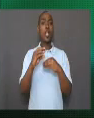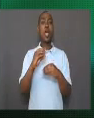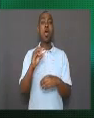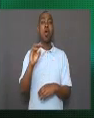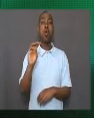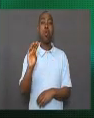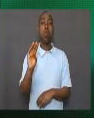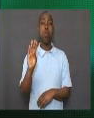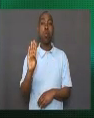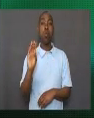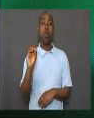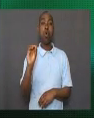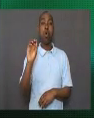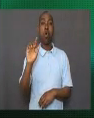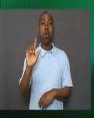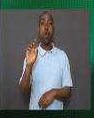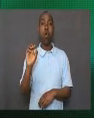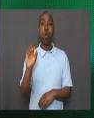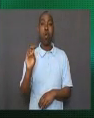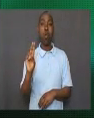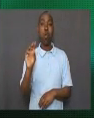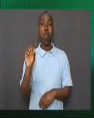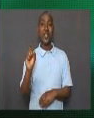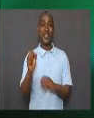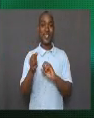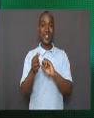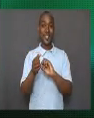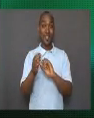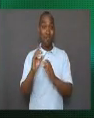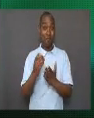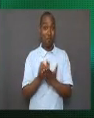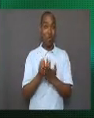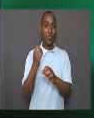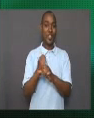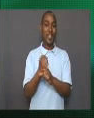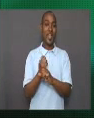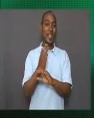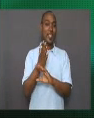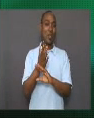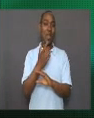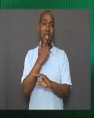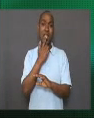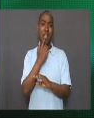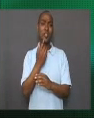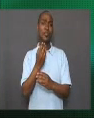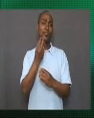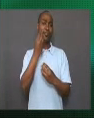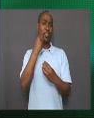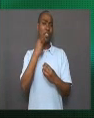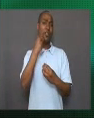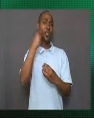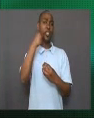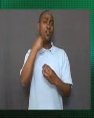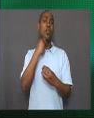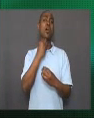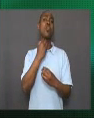bolus. The tongue pushes the bolus towards the back of the